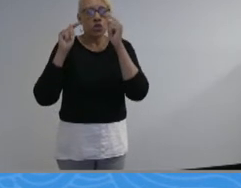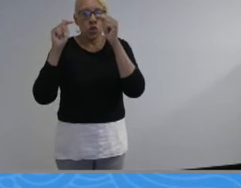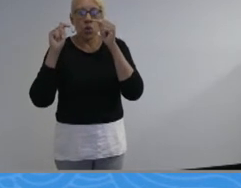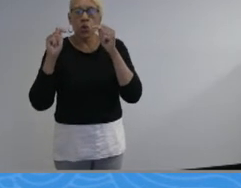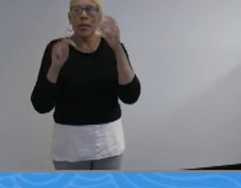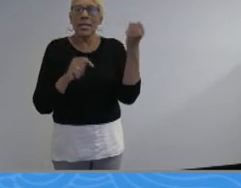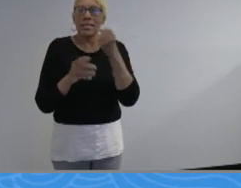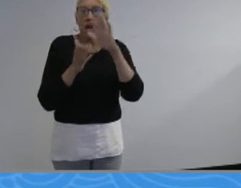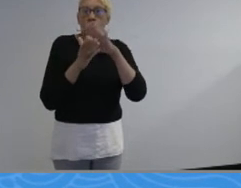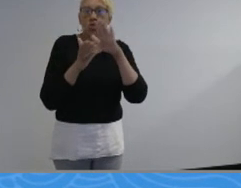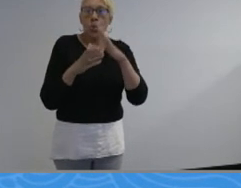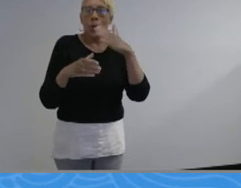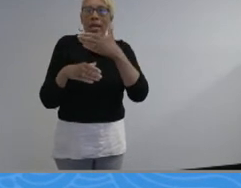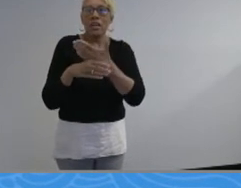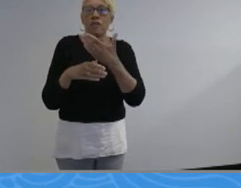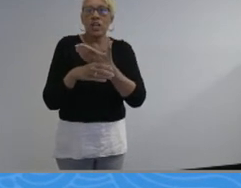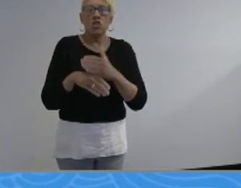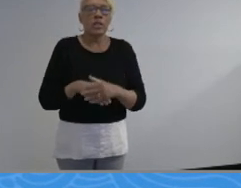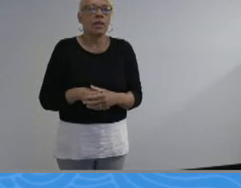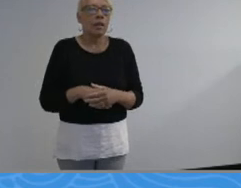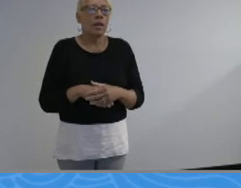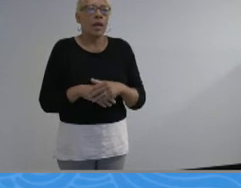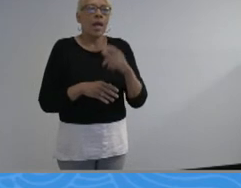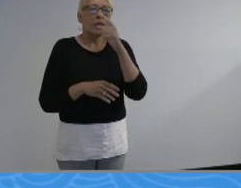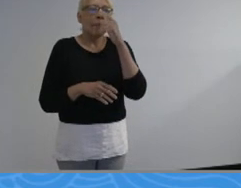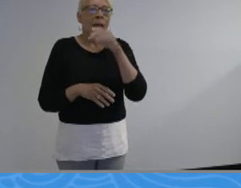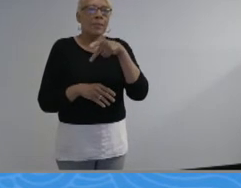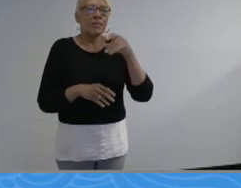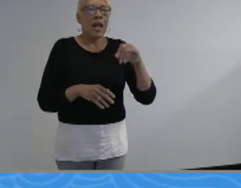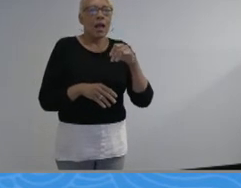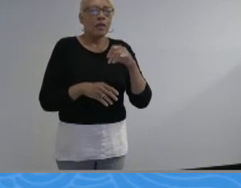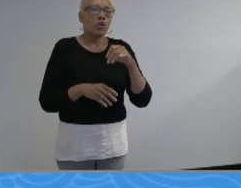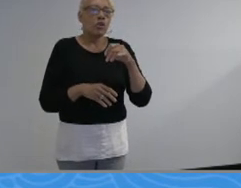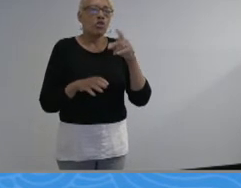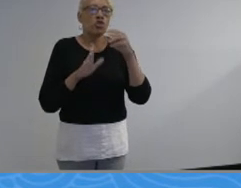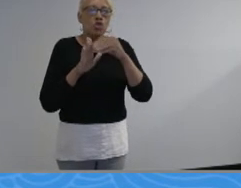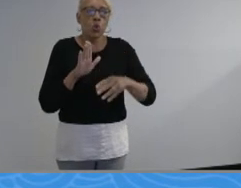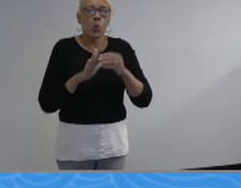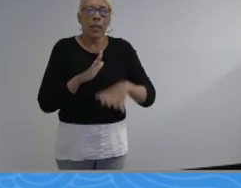and Saturday school interventions. Our Black Pacific Islander students